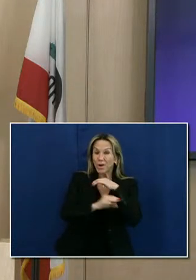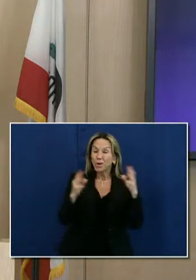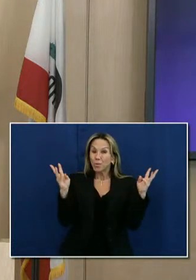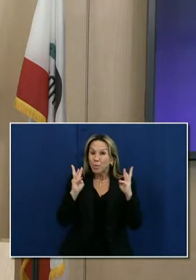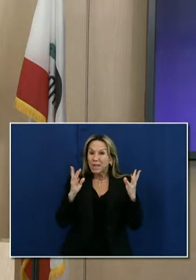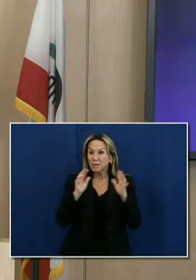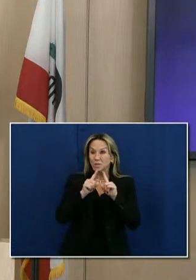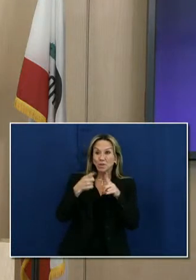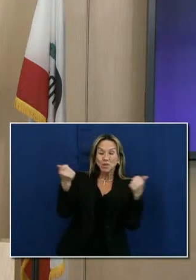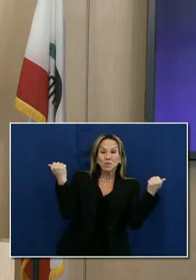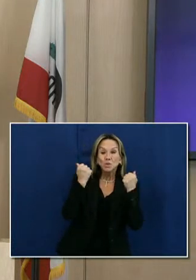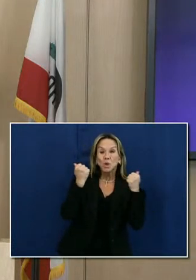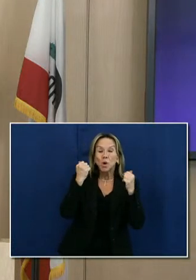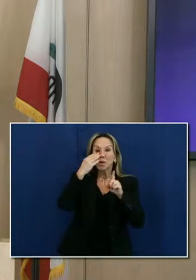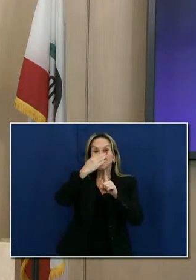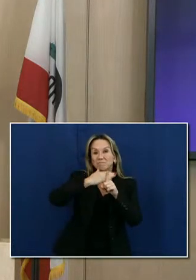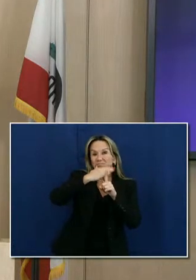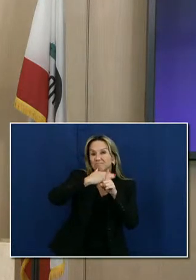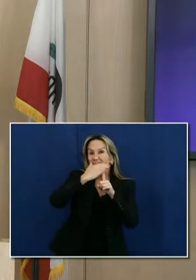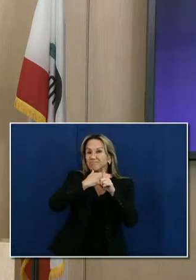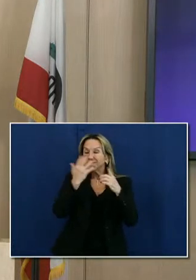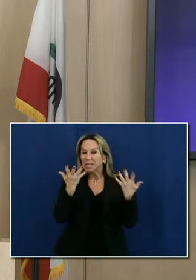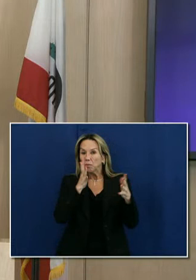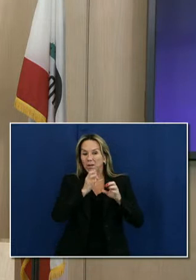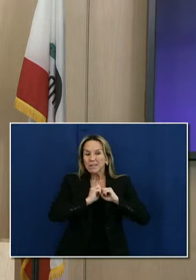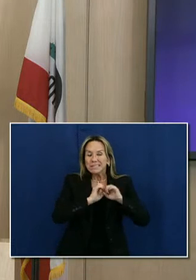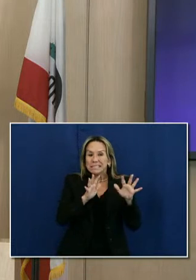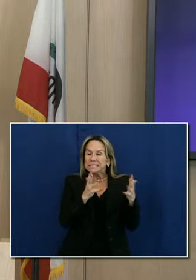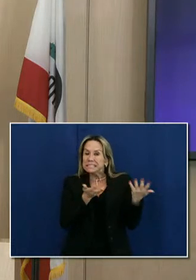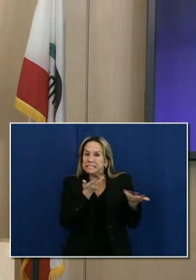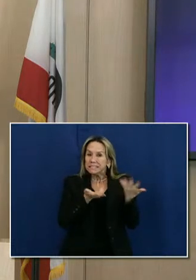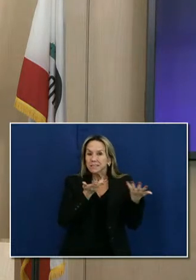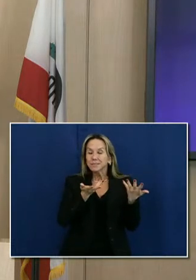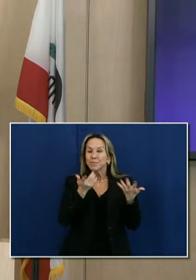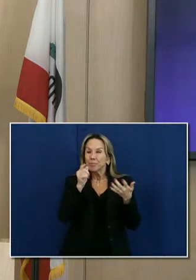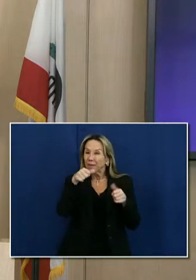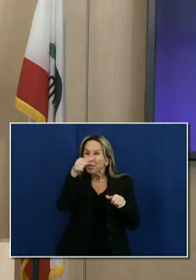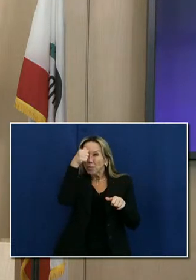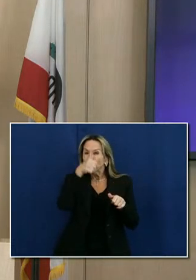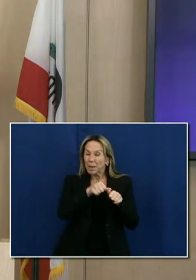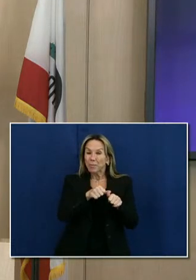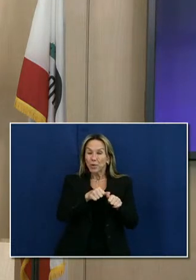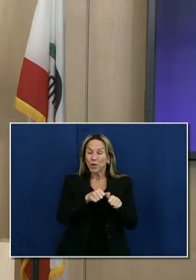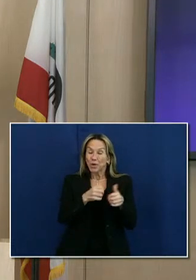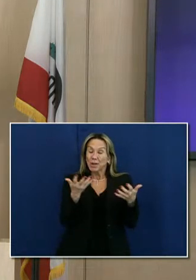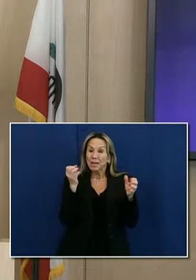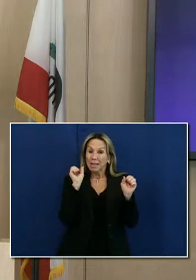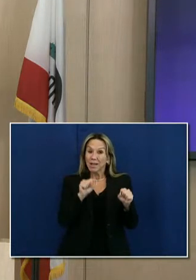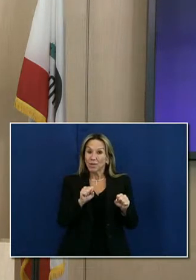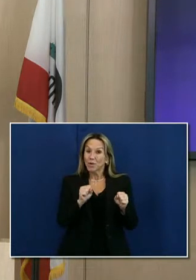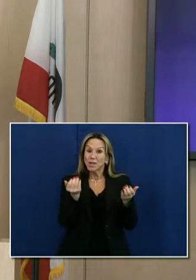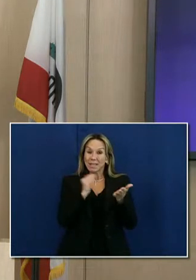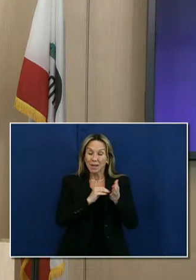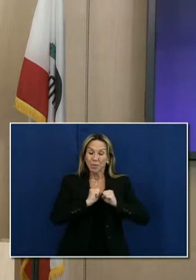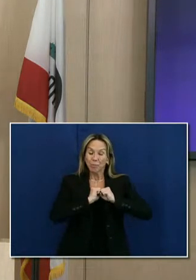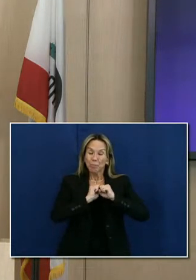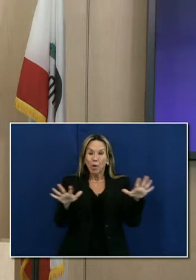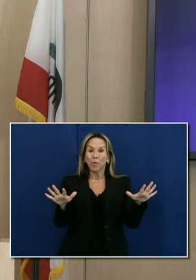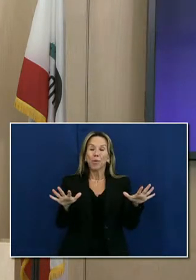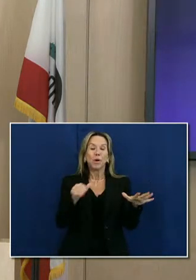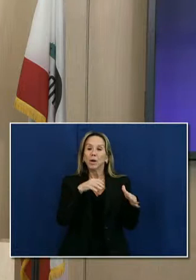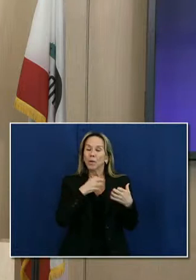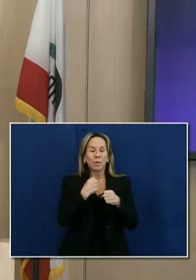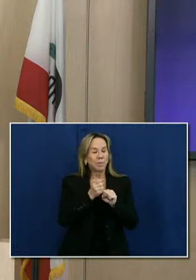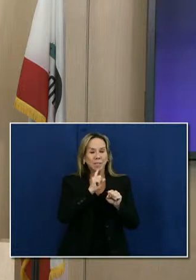season, colder weather, temperatures, the spread, it is important to keep in mind that this has the potential to take off, and we want to make